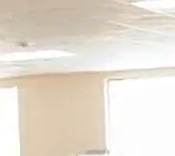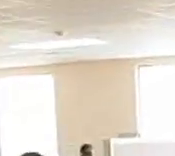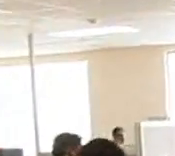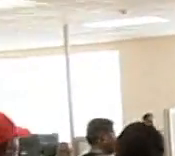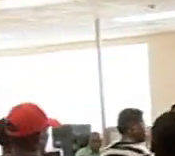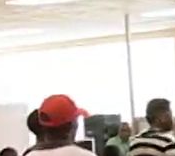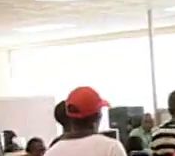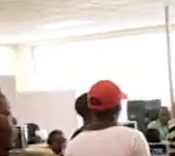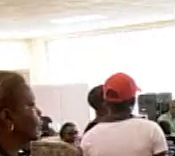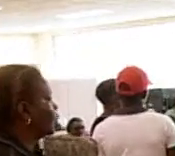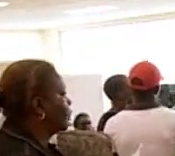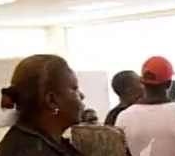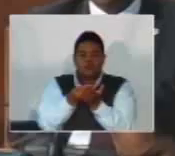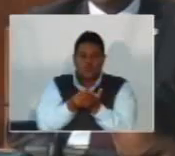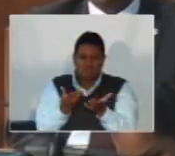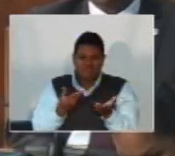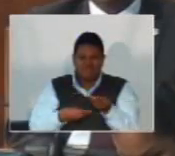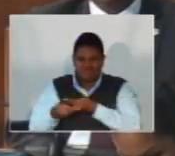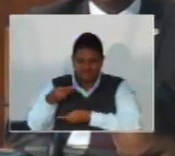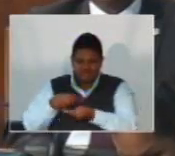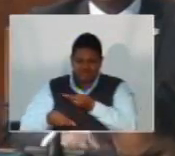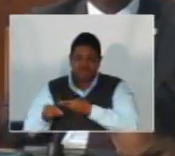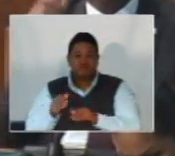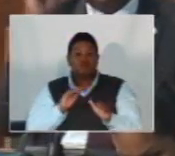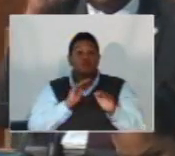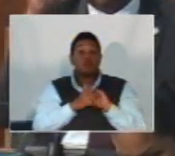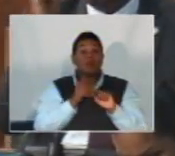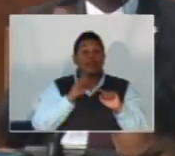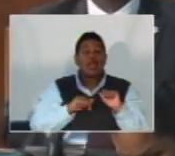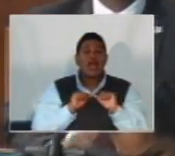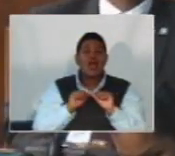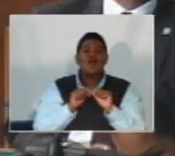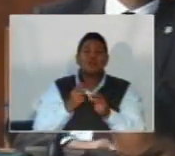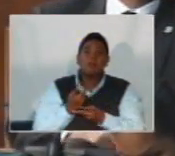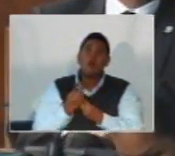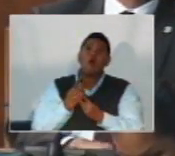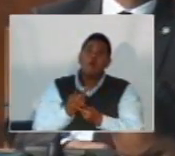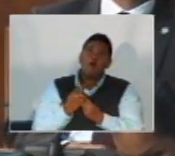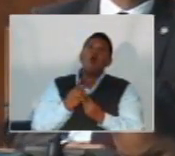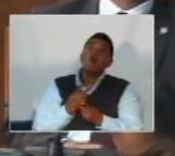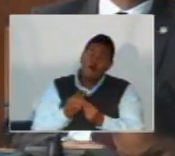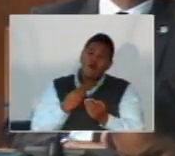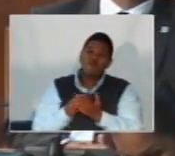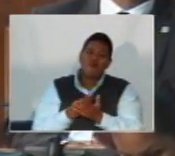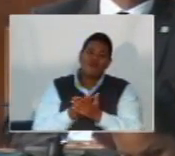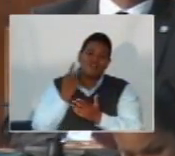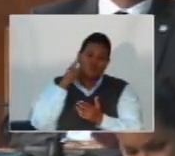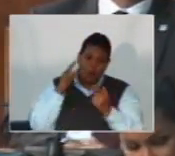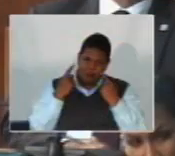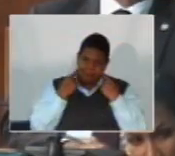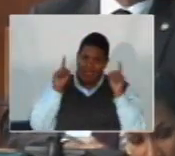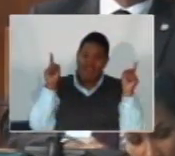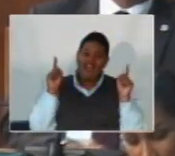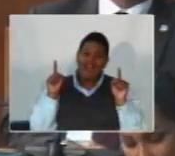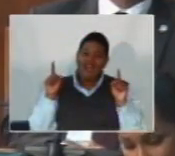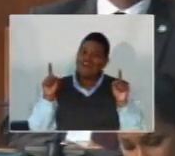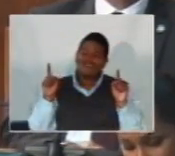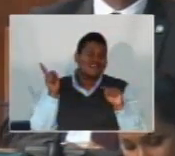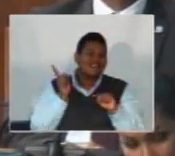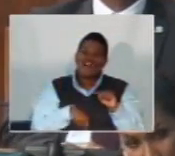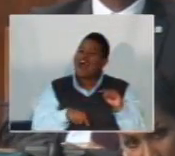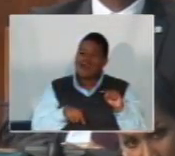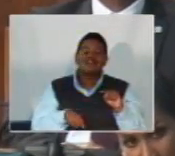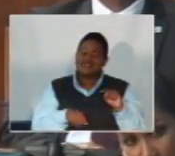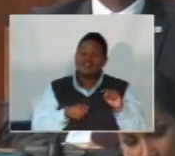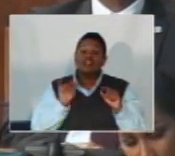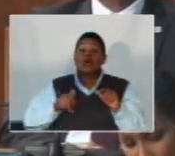process of tax and pension reform. Jamaica cannot continue to bar its way out of its troubles. That